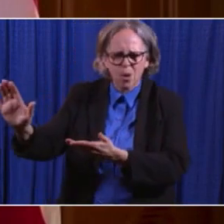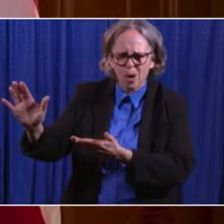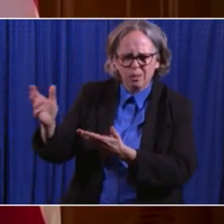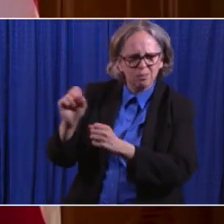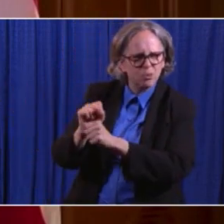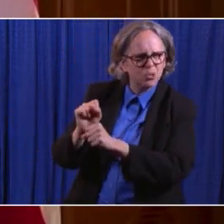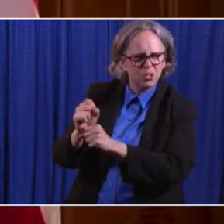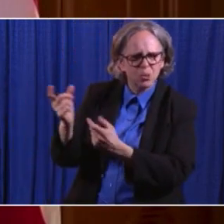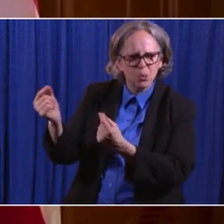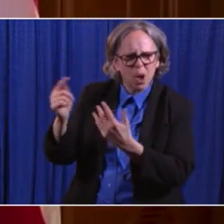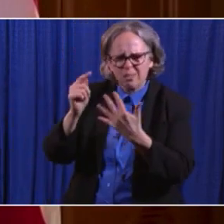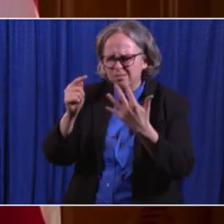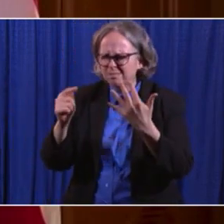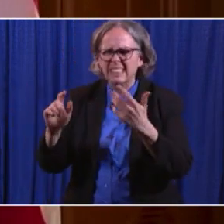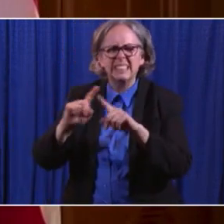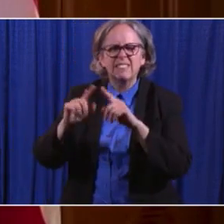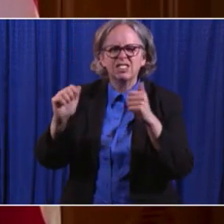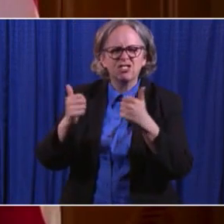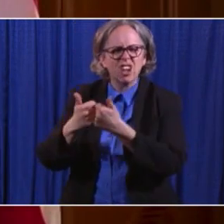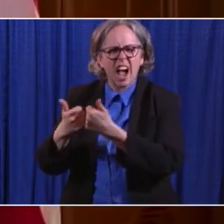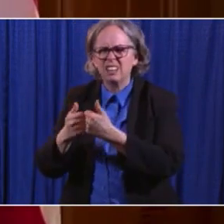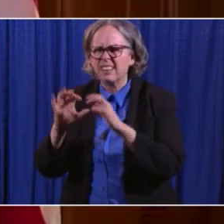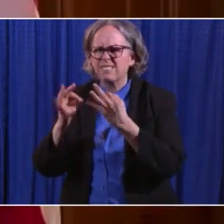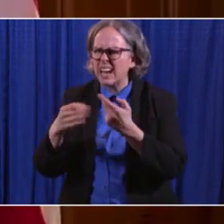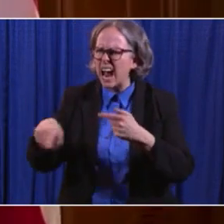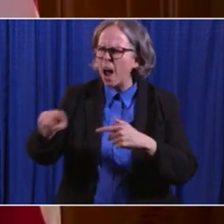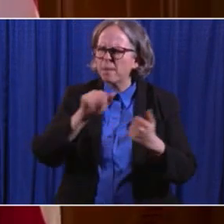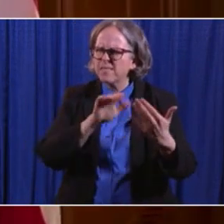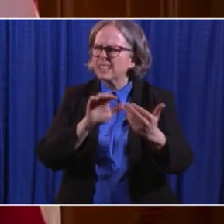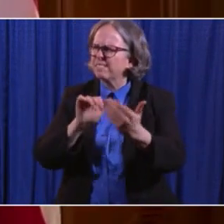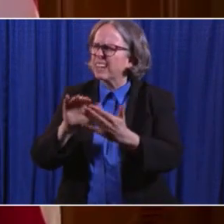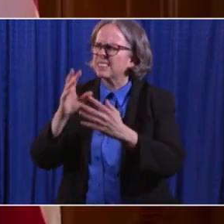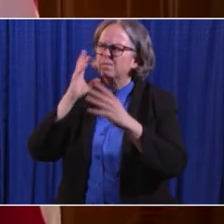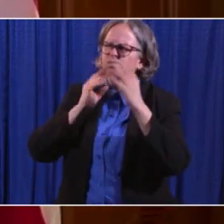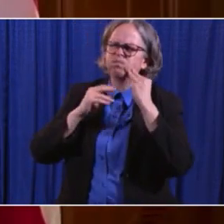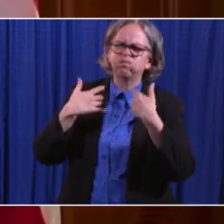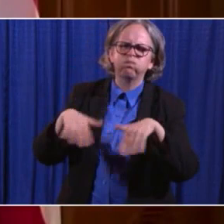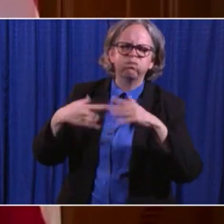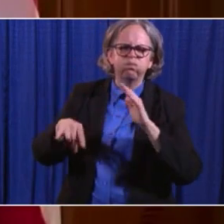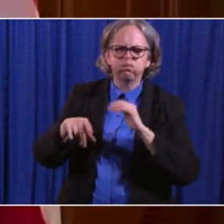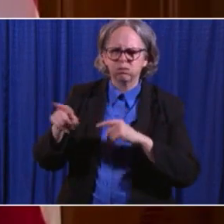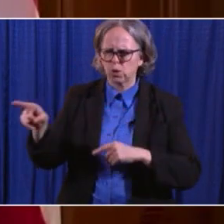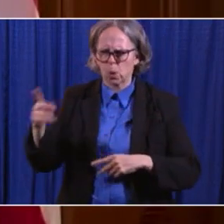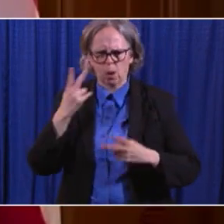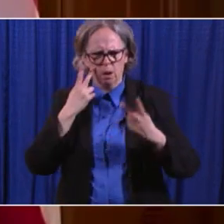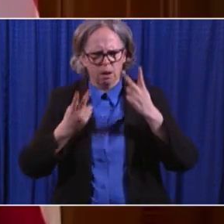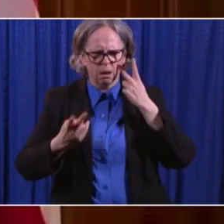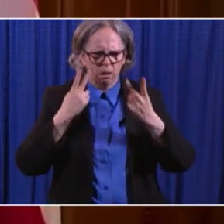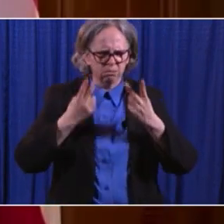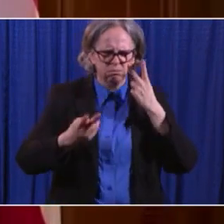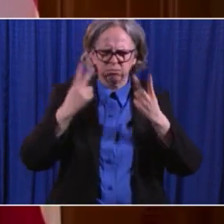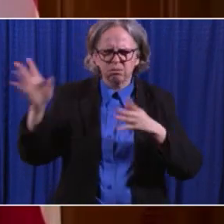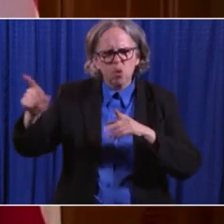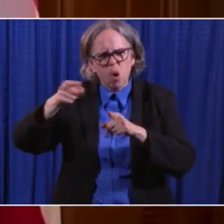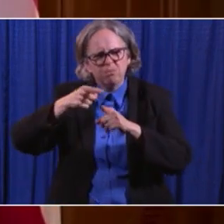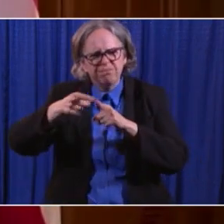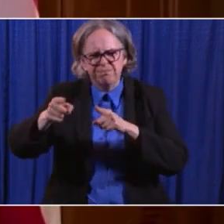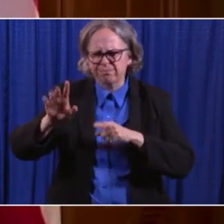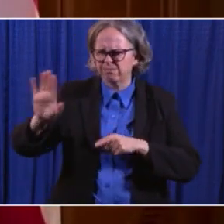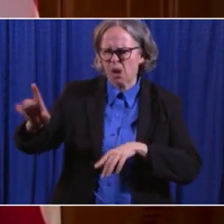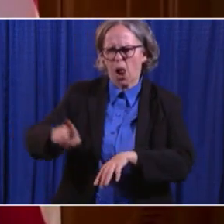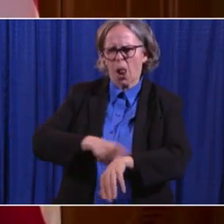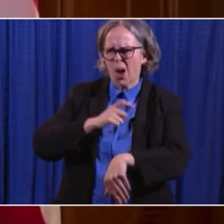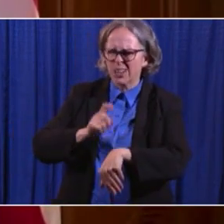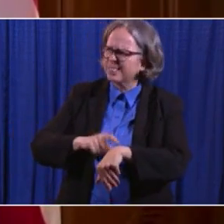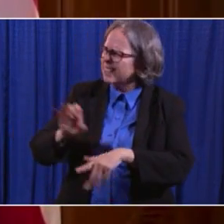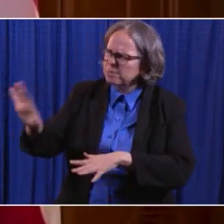you have seen families experience? I know you've been dealing with a number of families. Tell us a little bit about, some